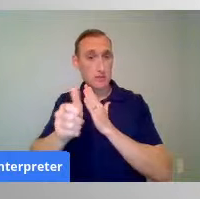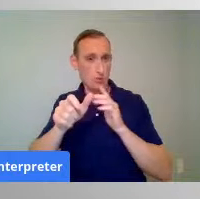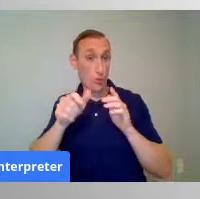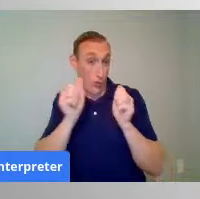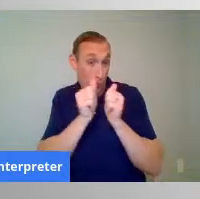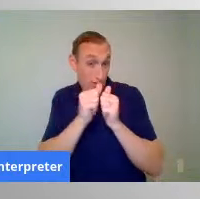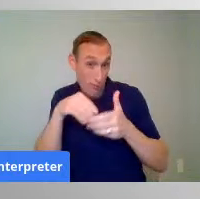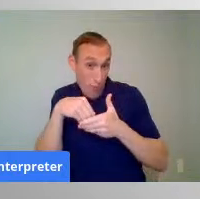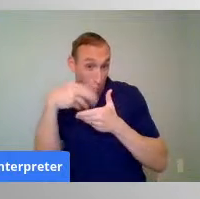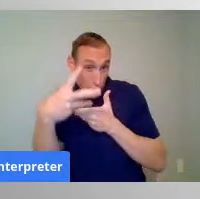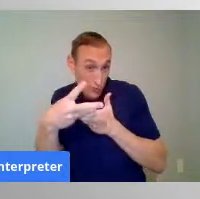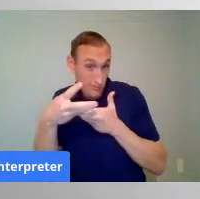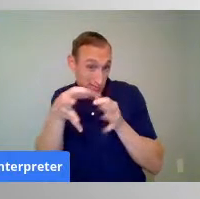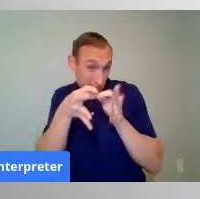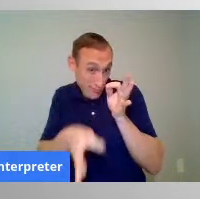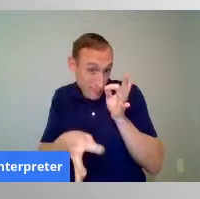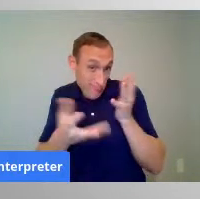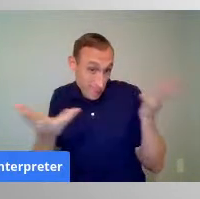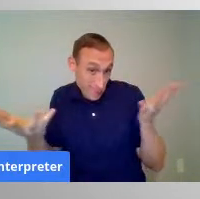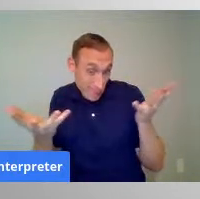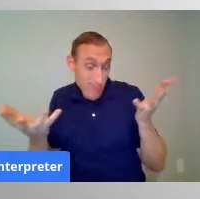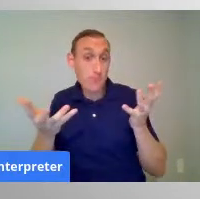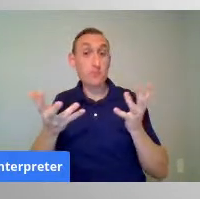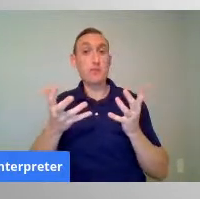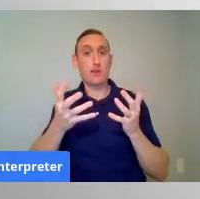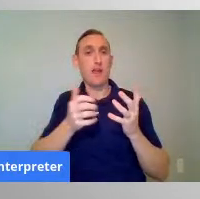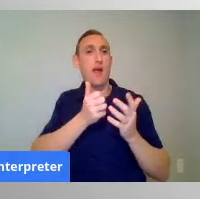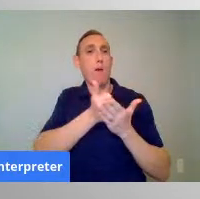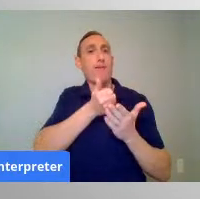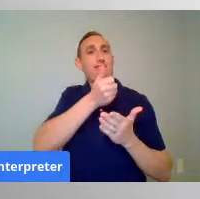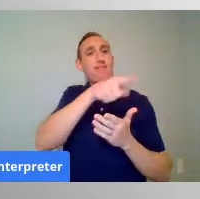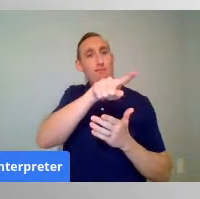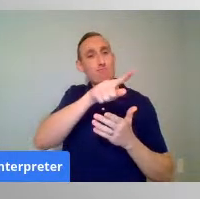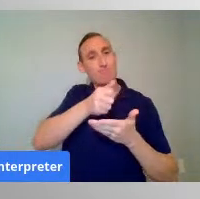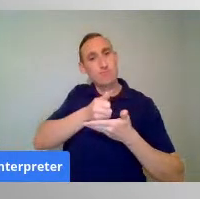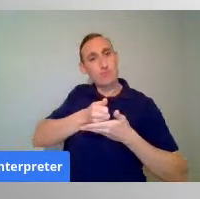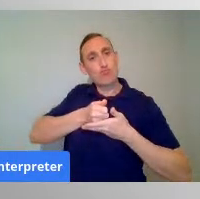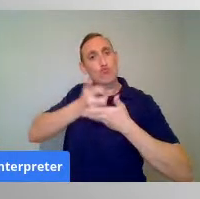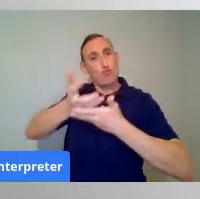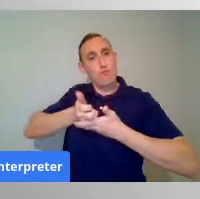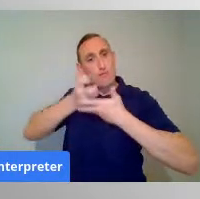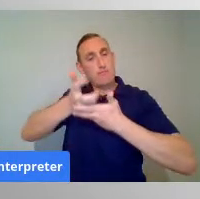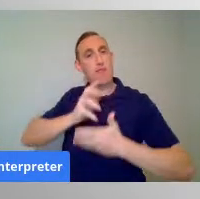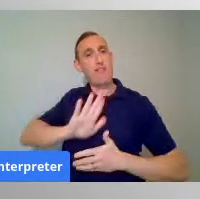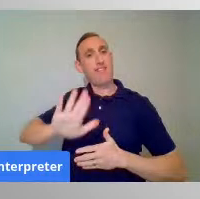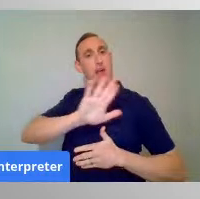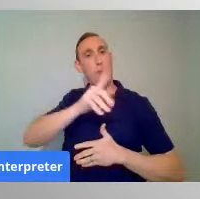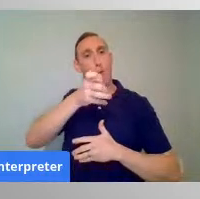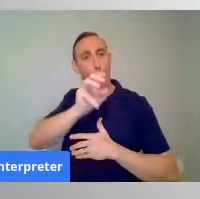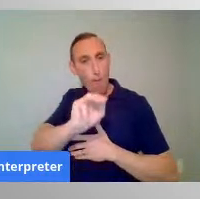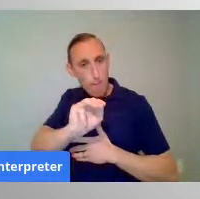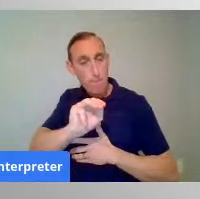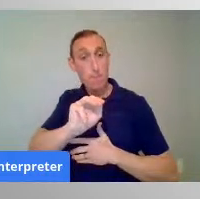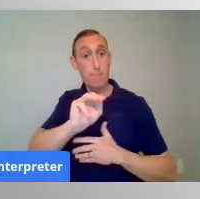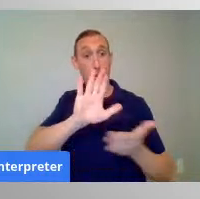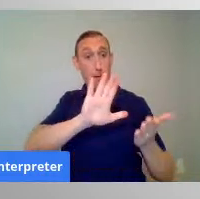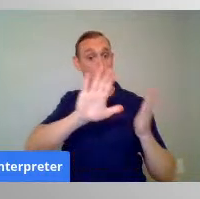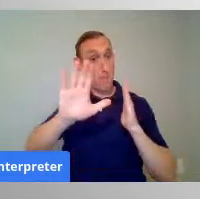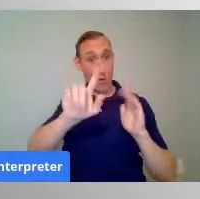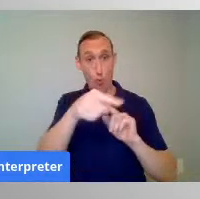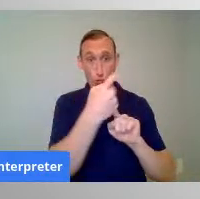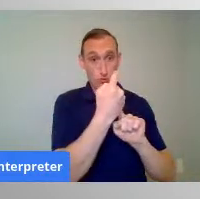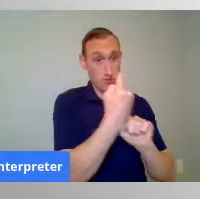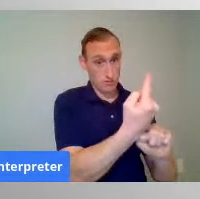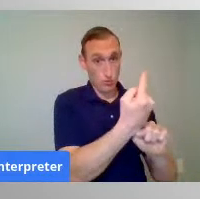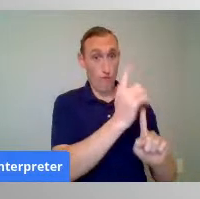whatever is going on, because your poem is your poem and it doesn't have to be compared to anybody else's. It only has to be compared to how you feel about